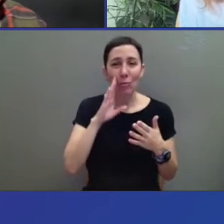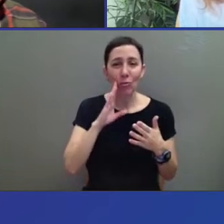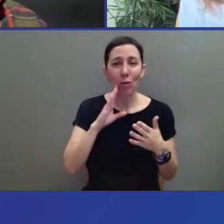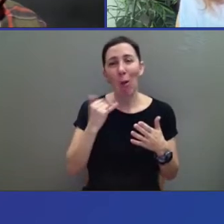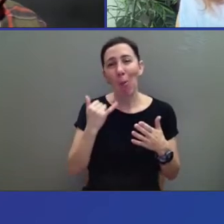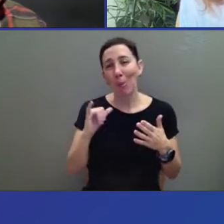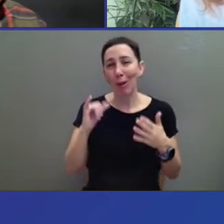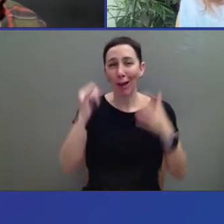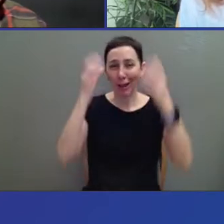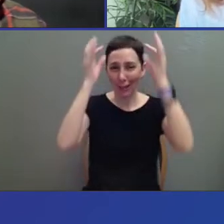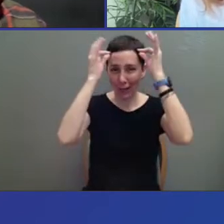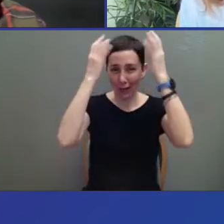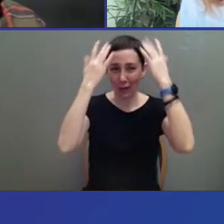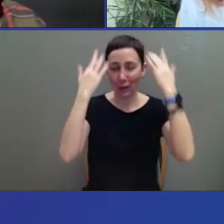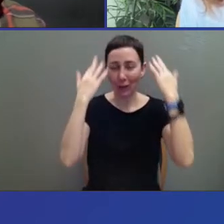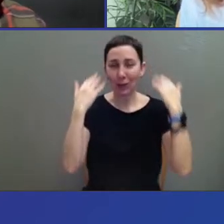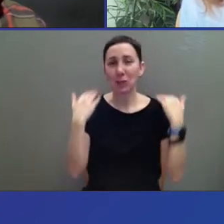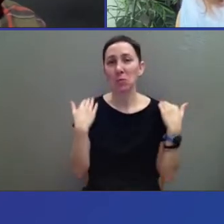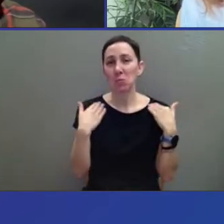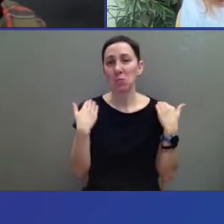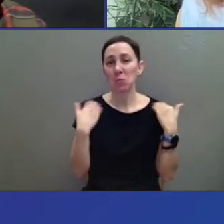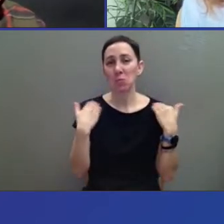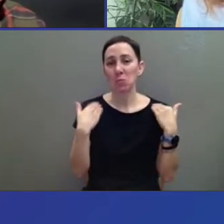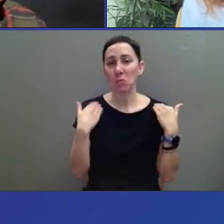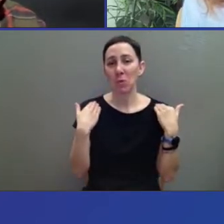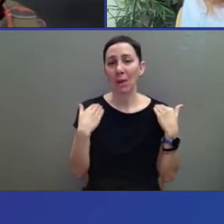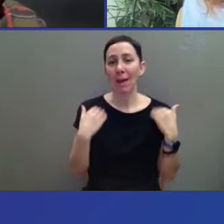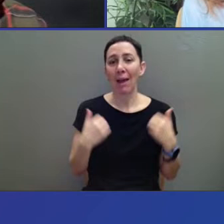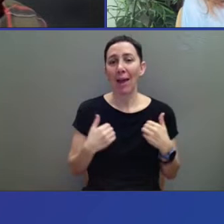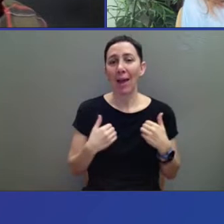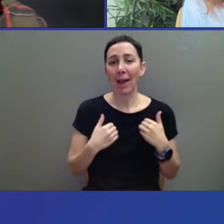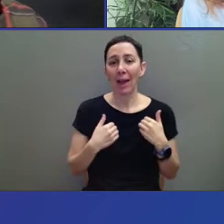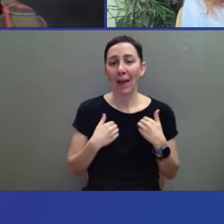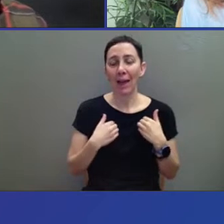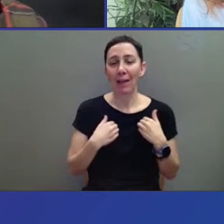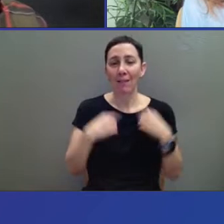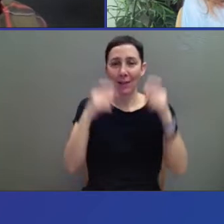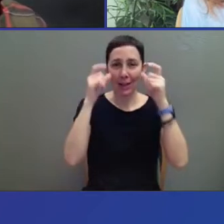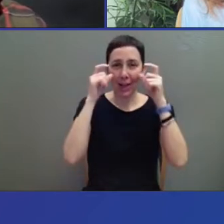blonde hair that's around shoulder length. I'm wearing black